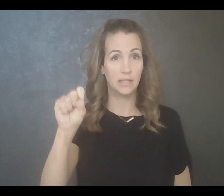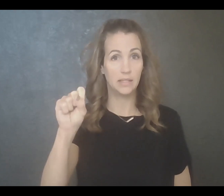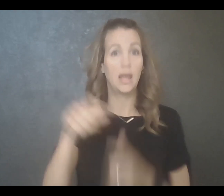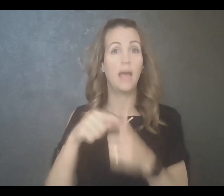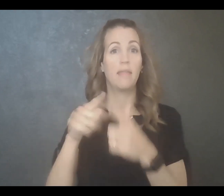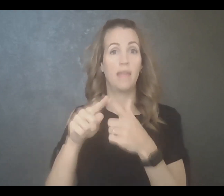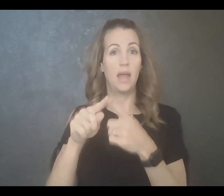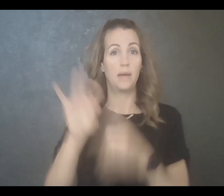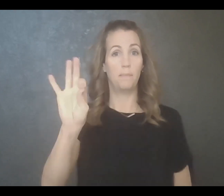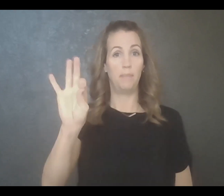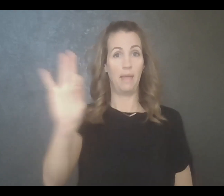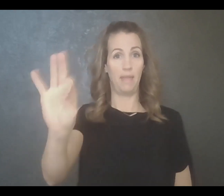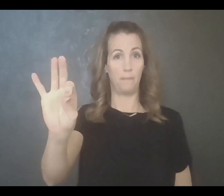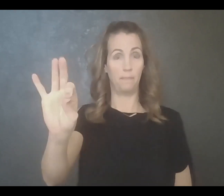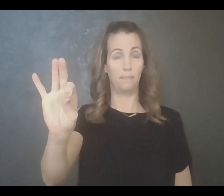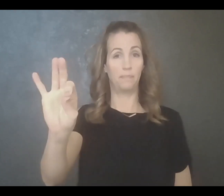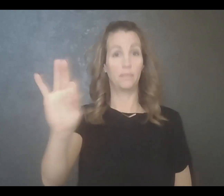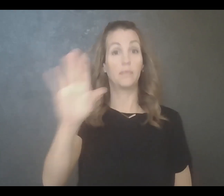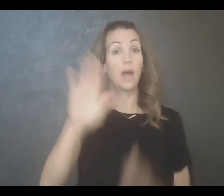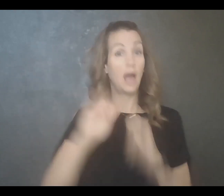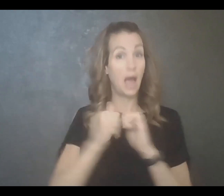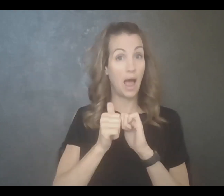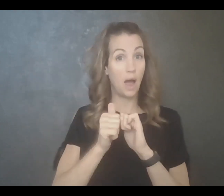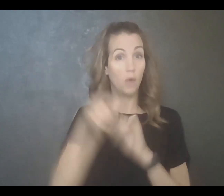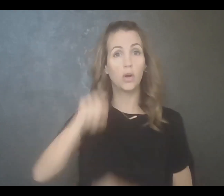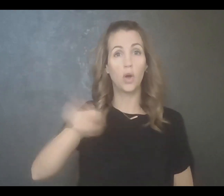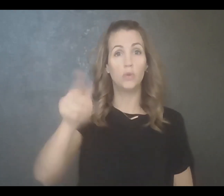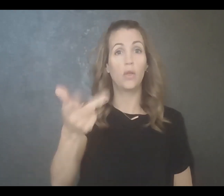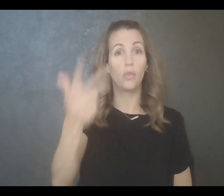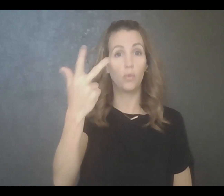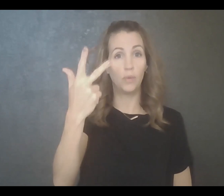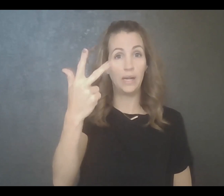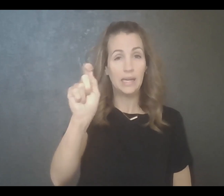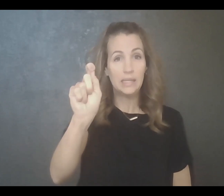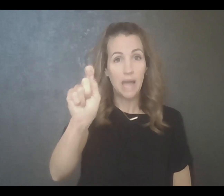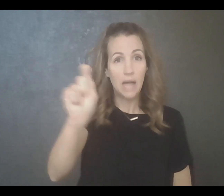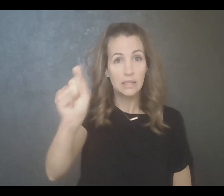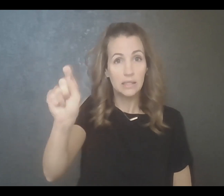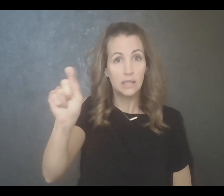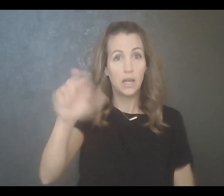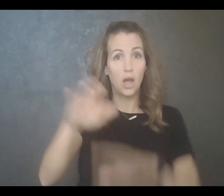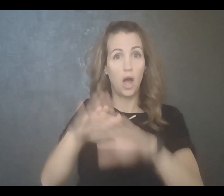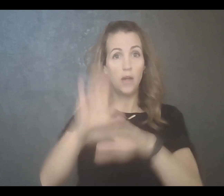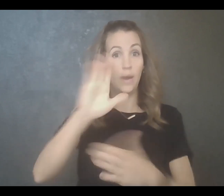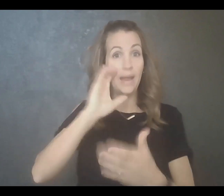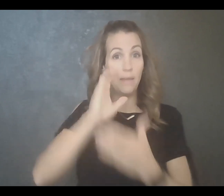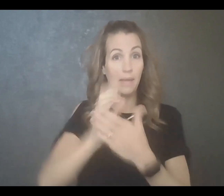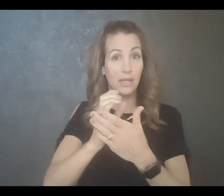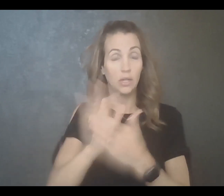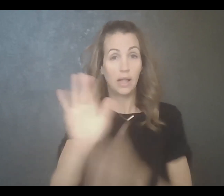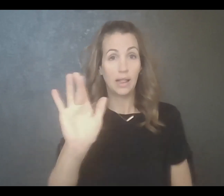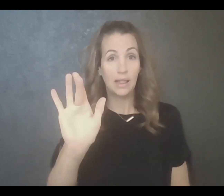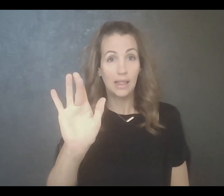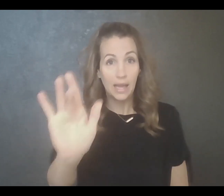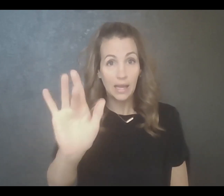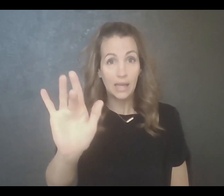pin them on your Zoom by going to the 3 dots located on your Zoom window image and selecting pin. Please make